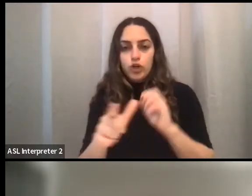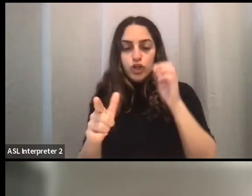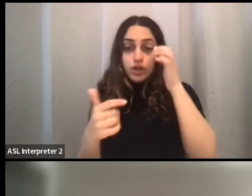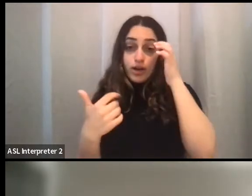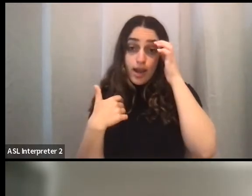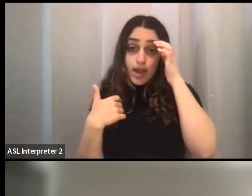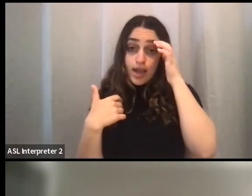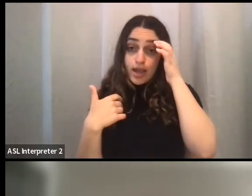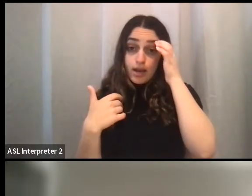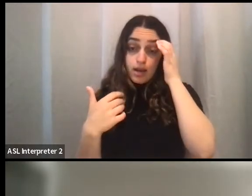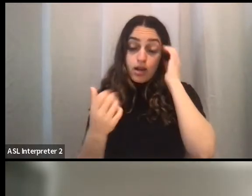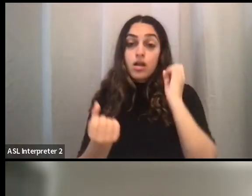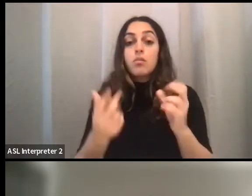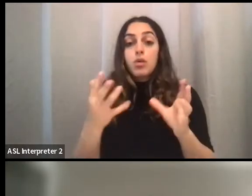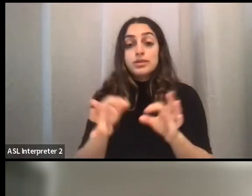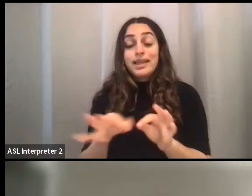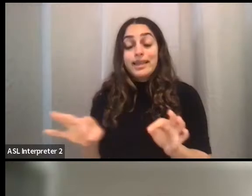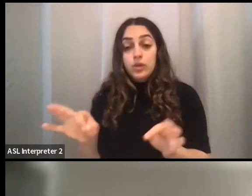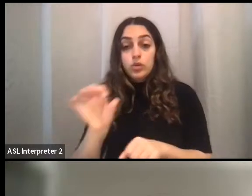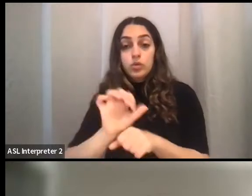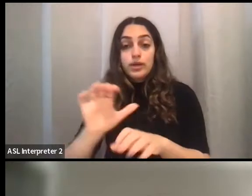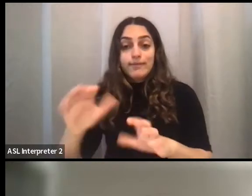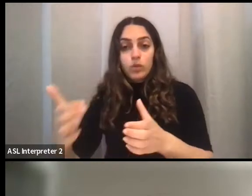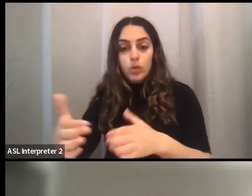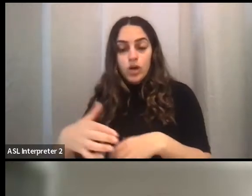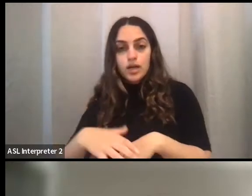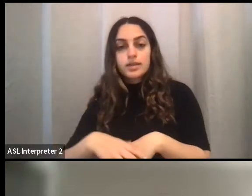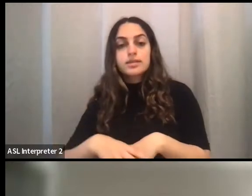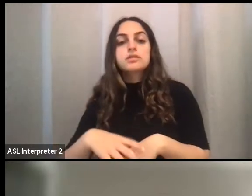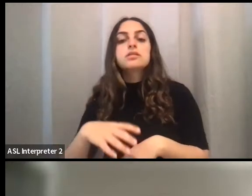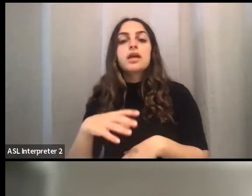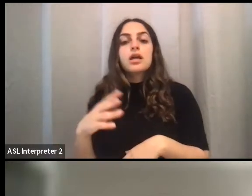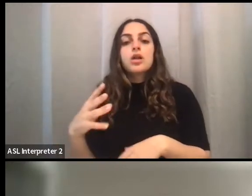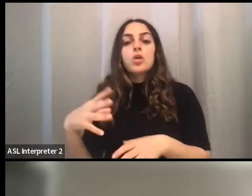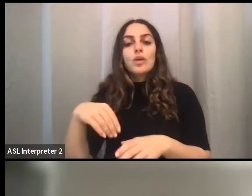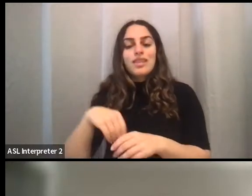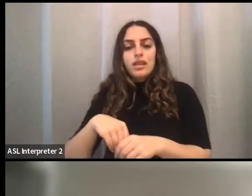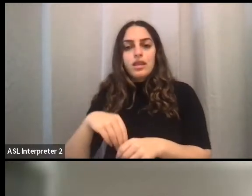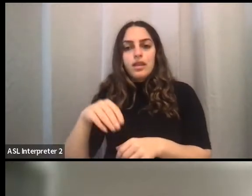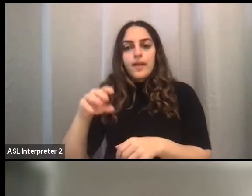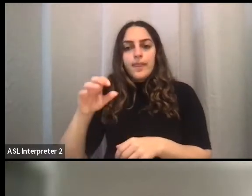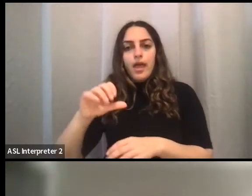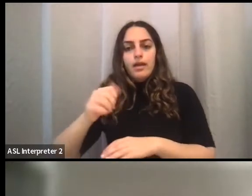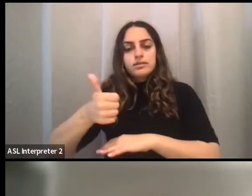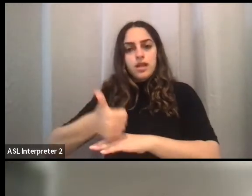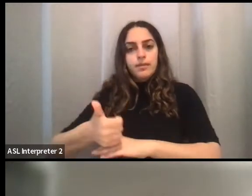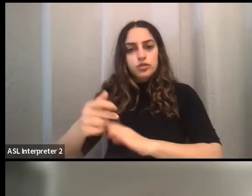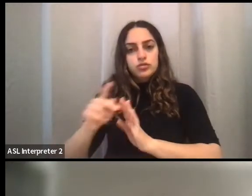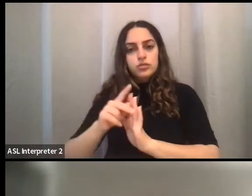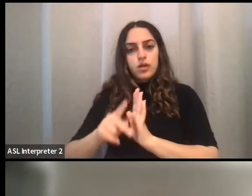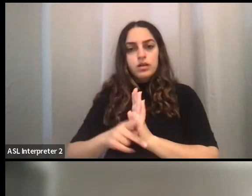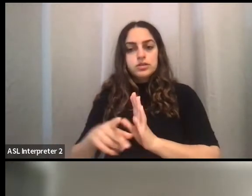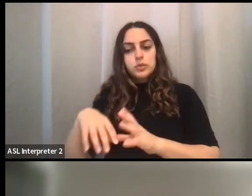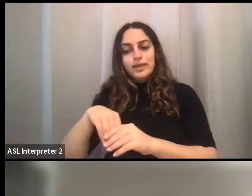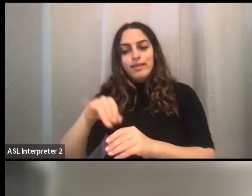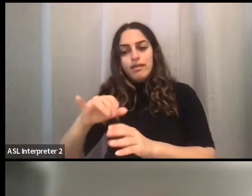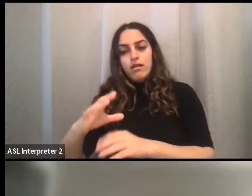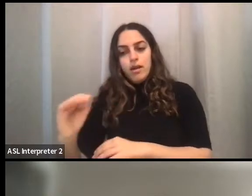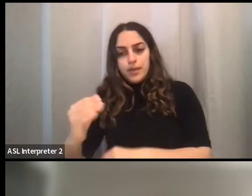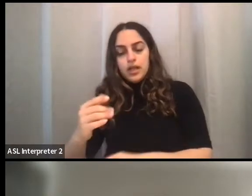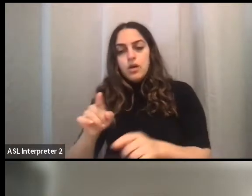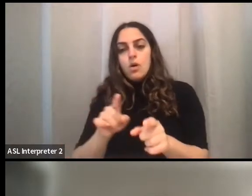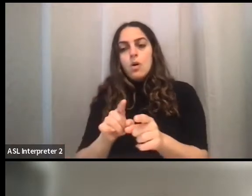multilingual workforce um and within the established um policies within that company there were